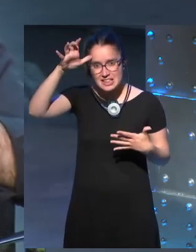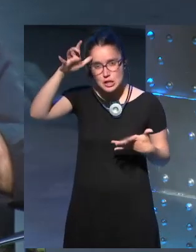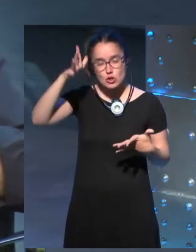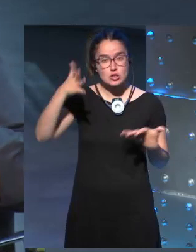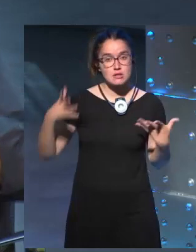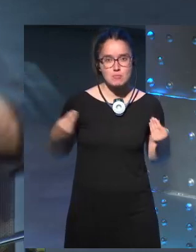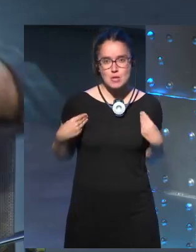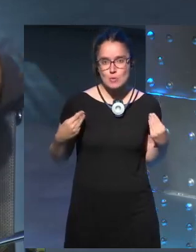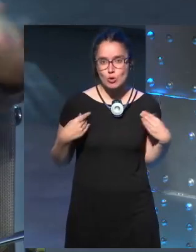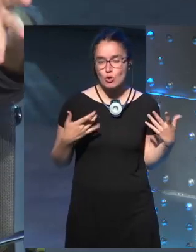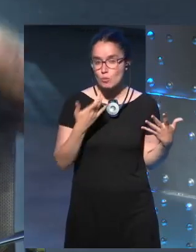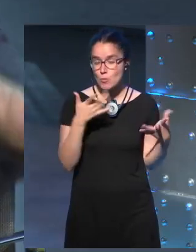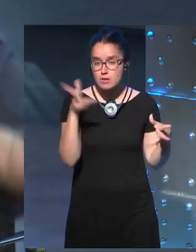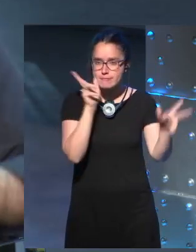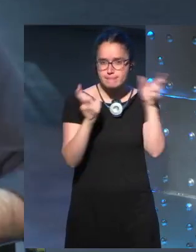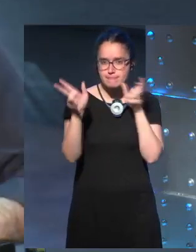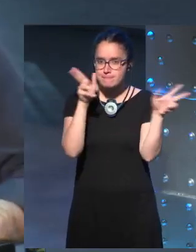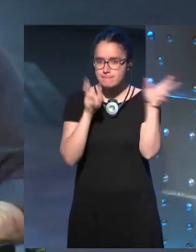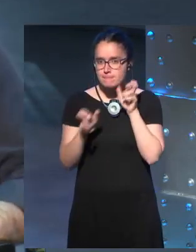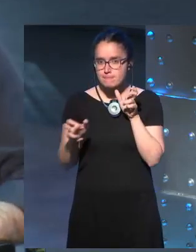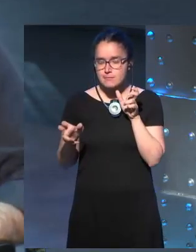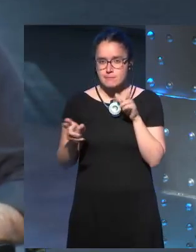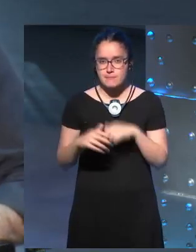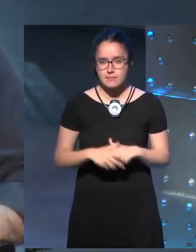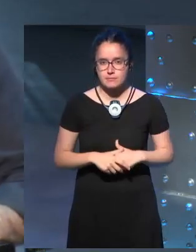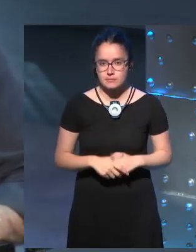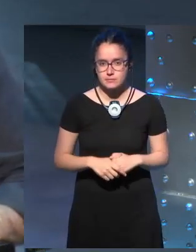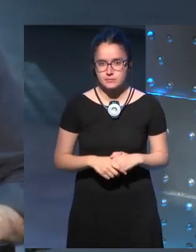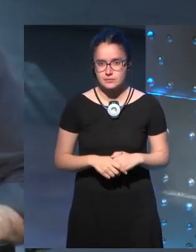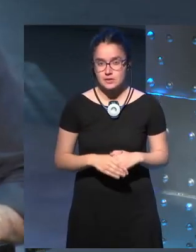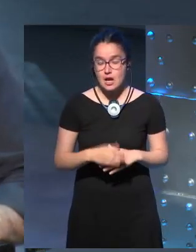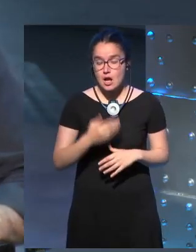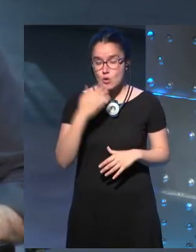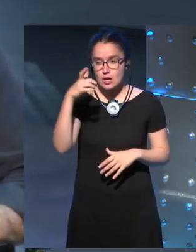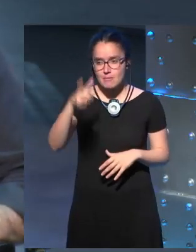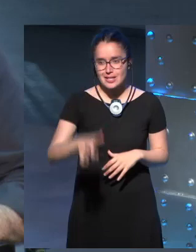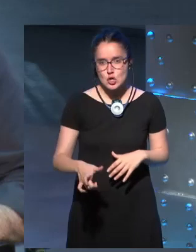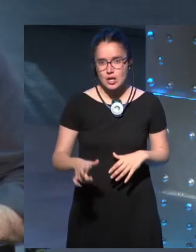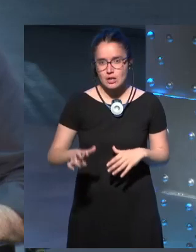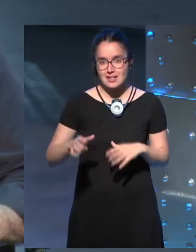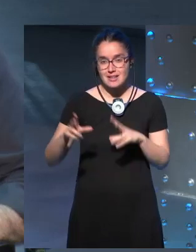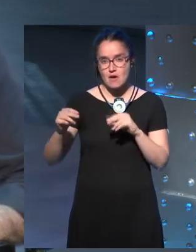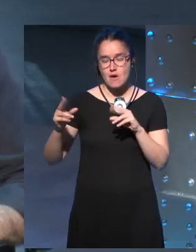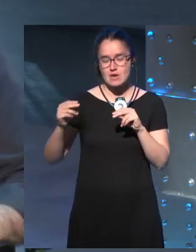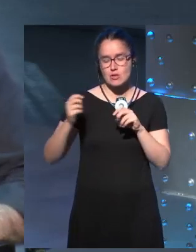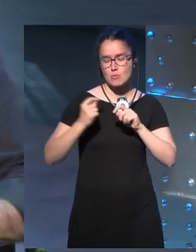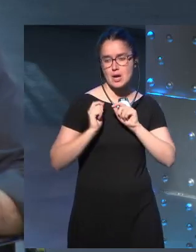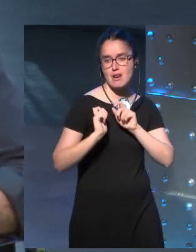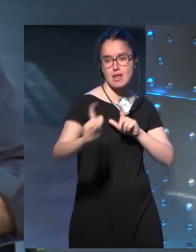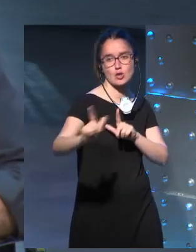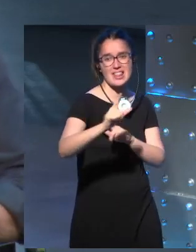can hear, he's in the Bernabeu, he can hear somebody talking, 100 meters away. He